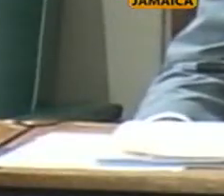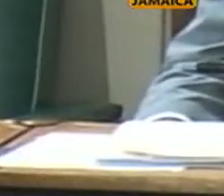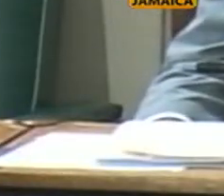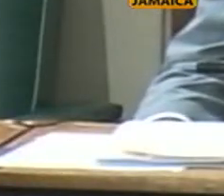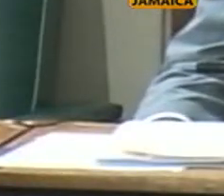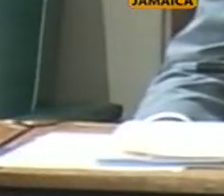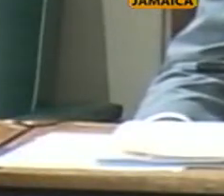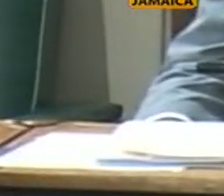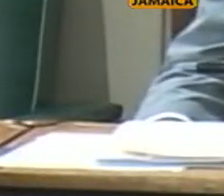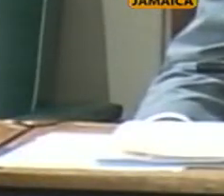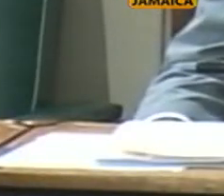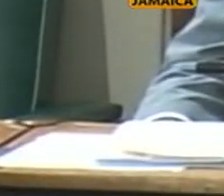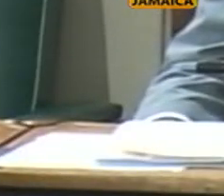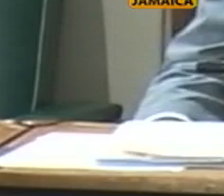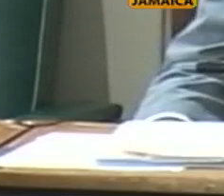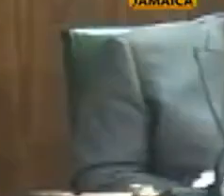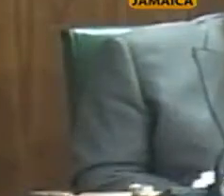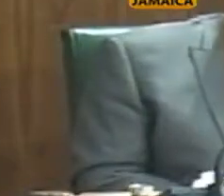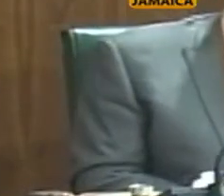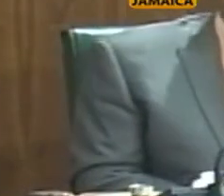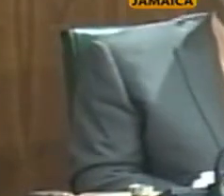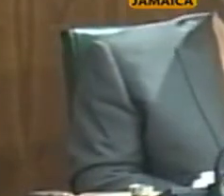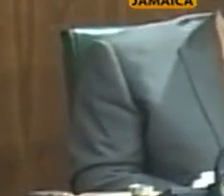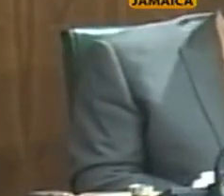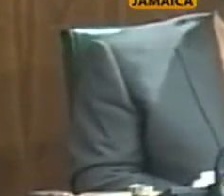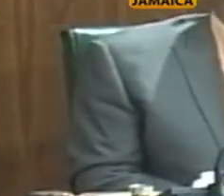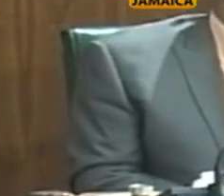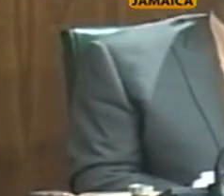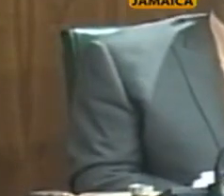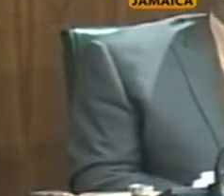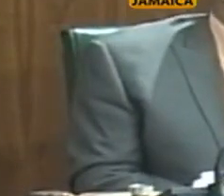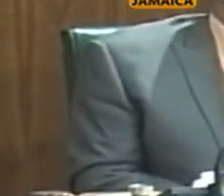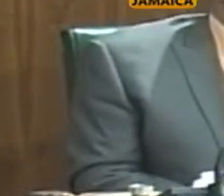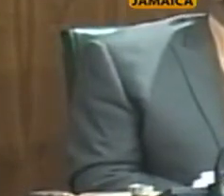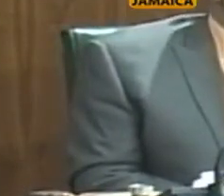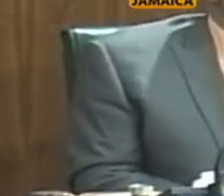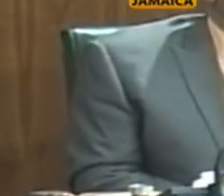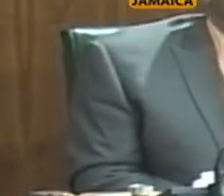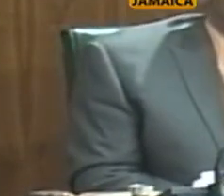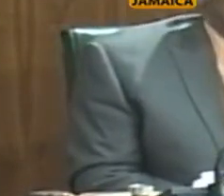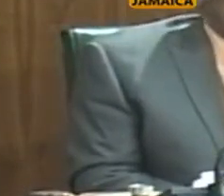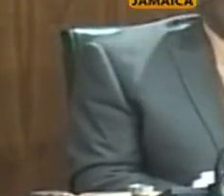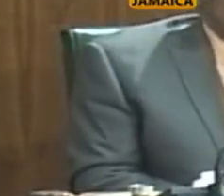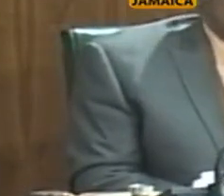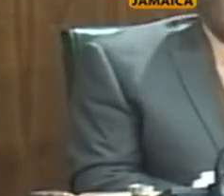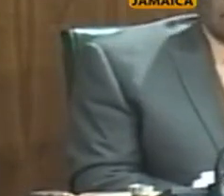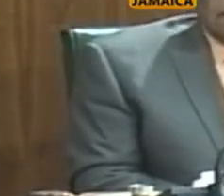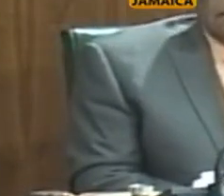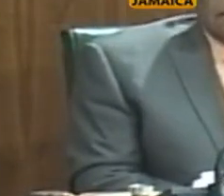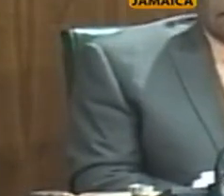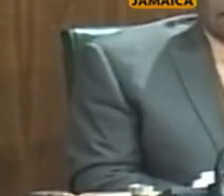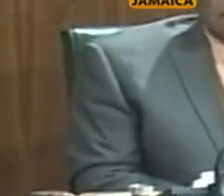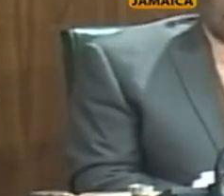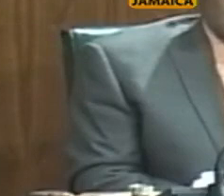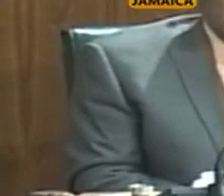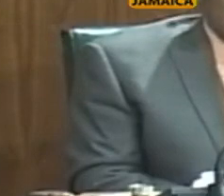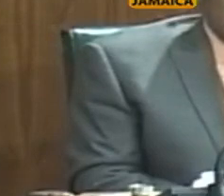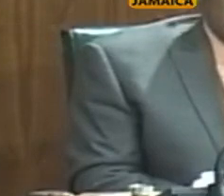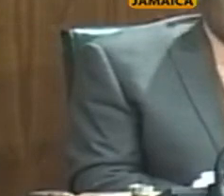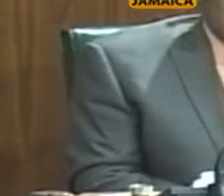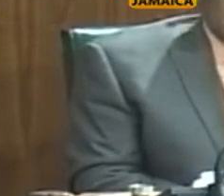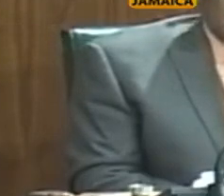He quoted from a letter which was described by the acting